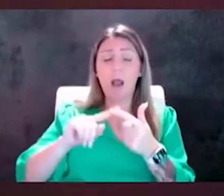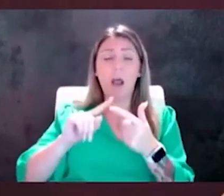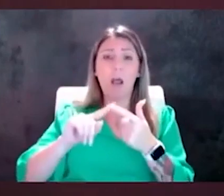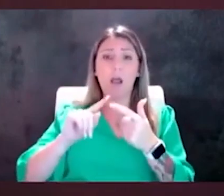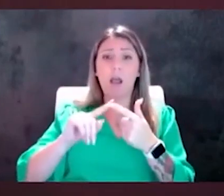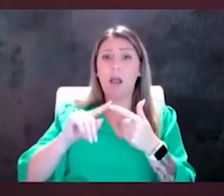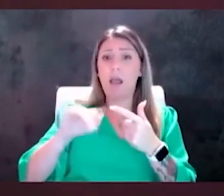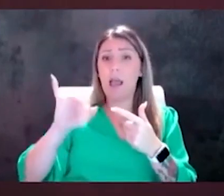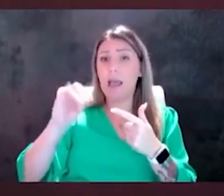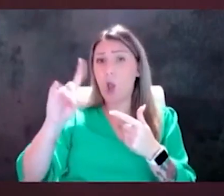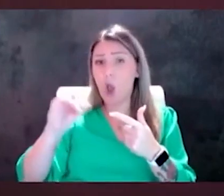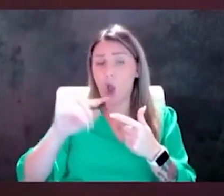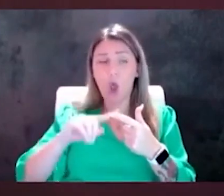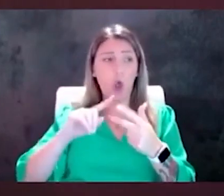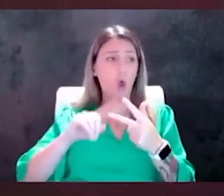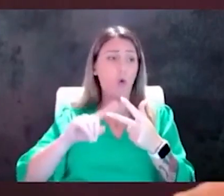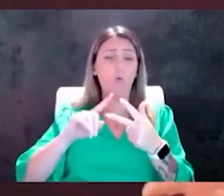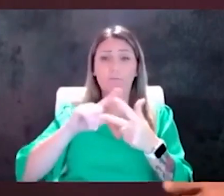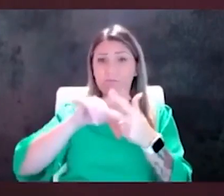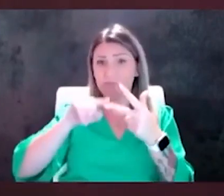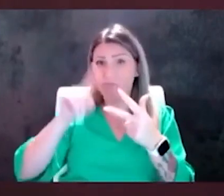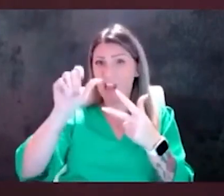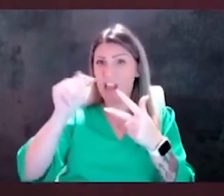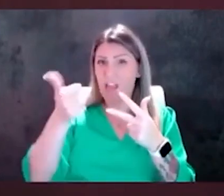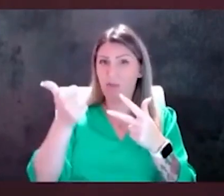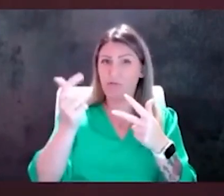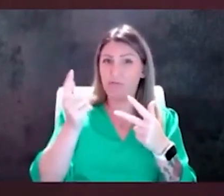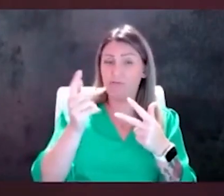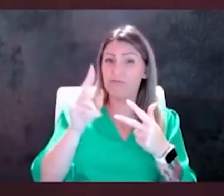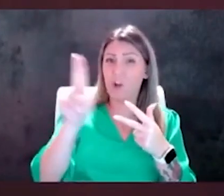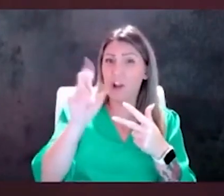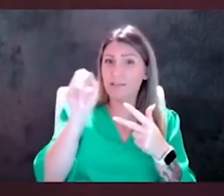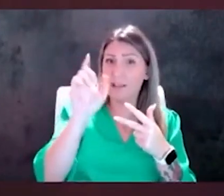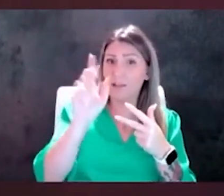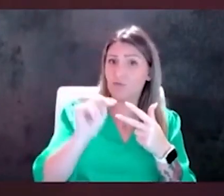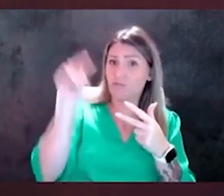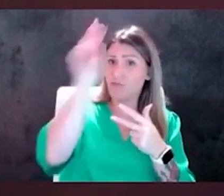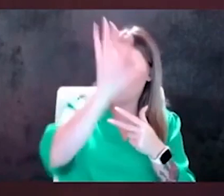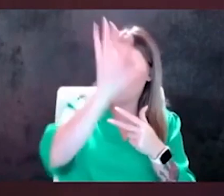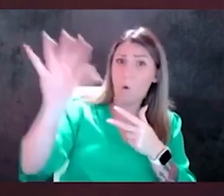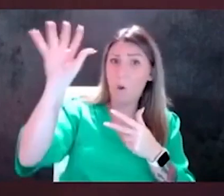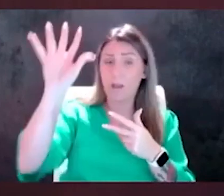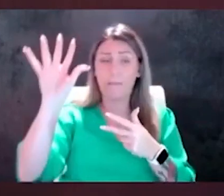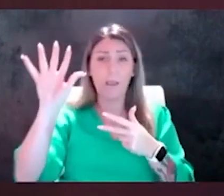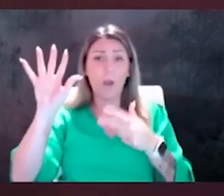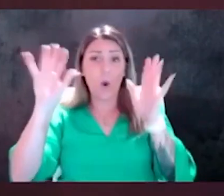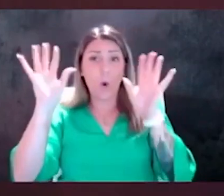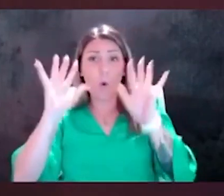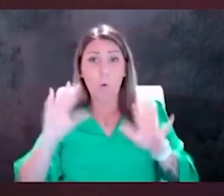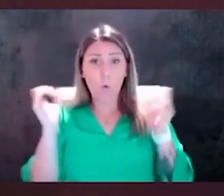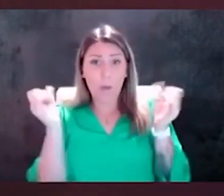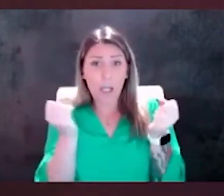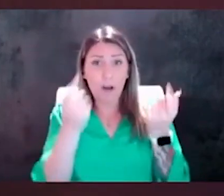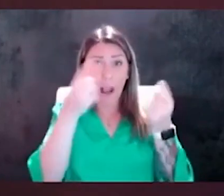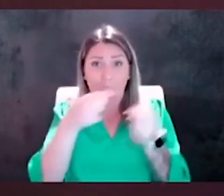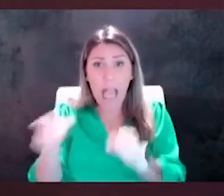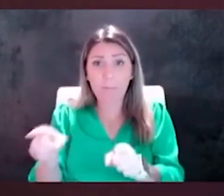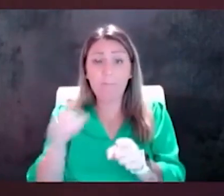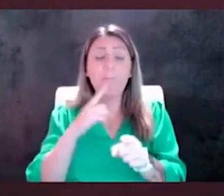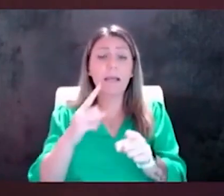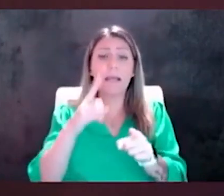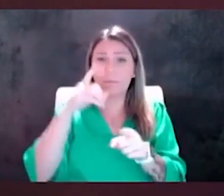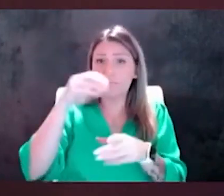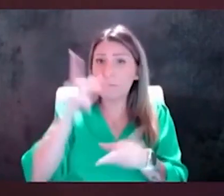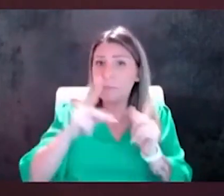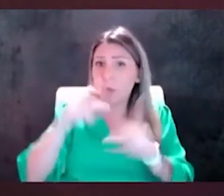are having another surge because as winter has set in, temperatures have dropped, people are going inside, they're not wearing masks, and now we're